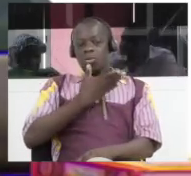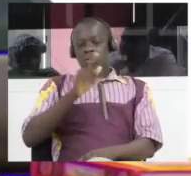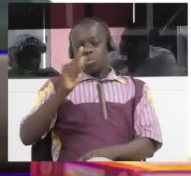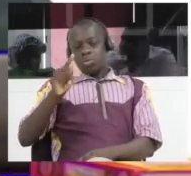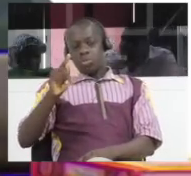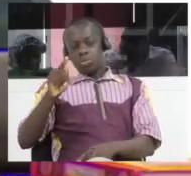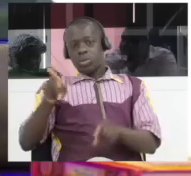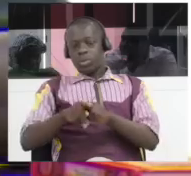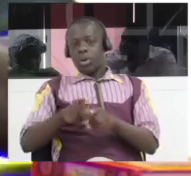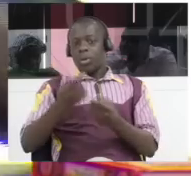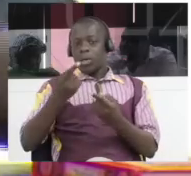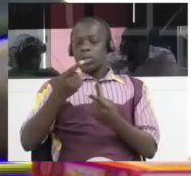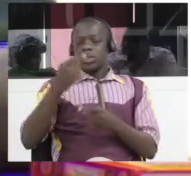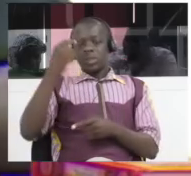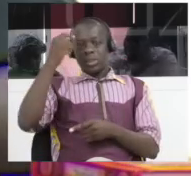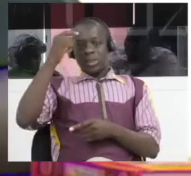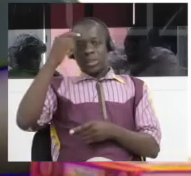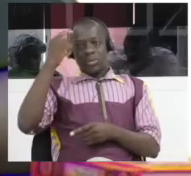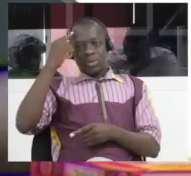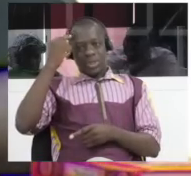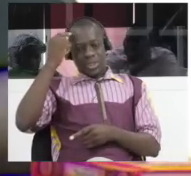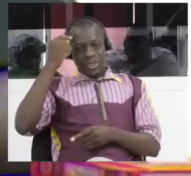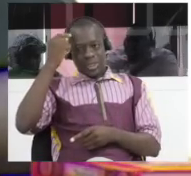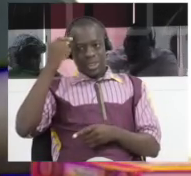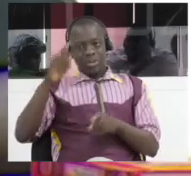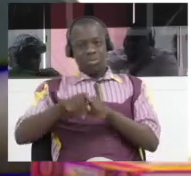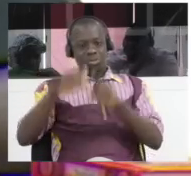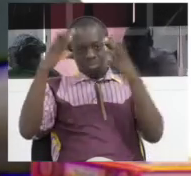had a little bit of, you know, logical deficiency.